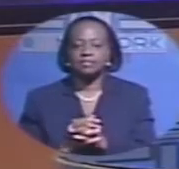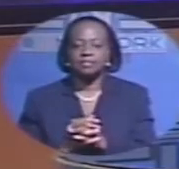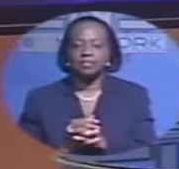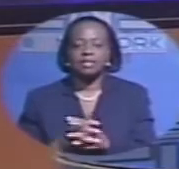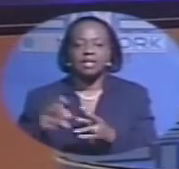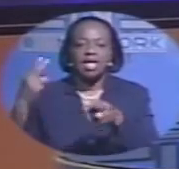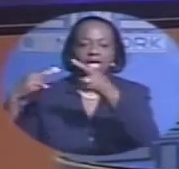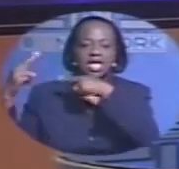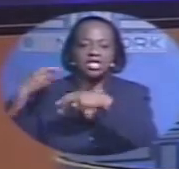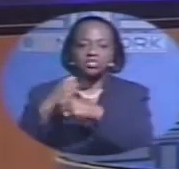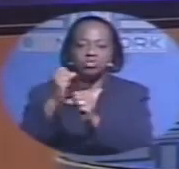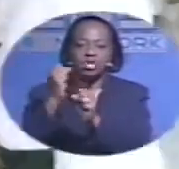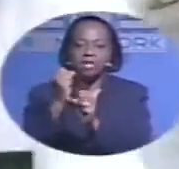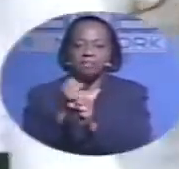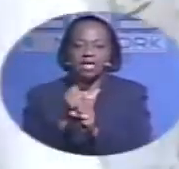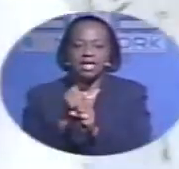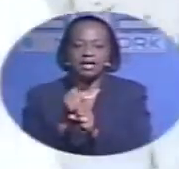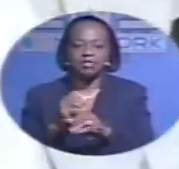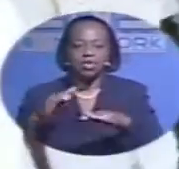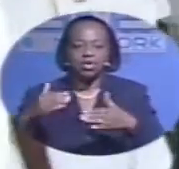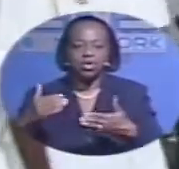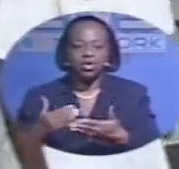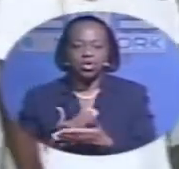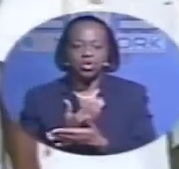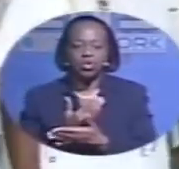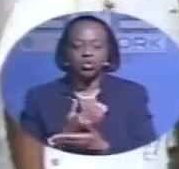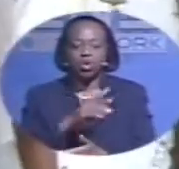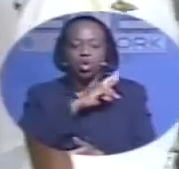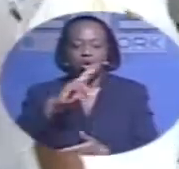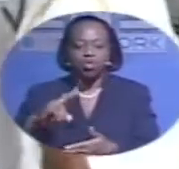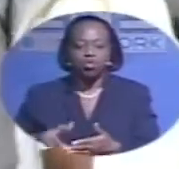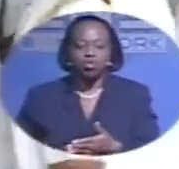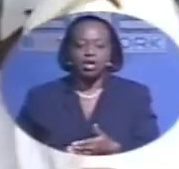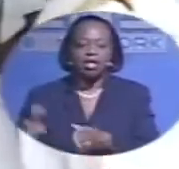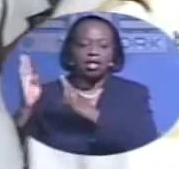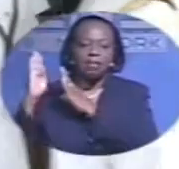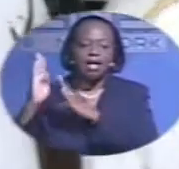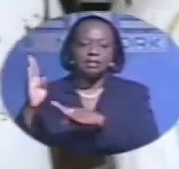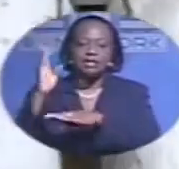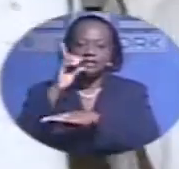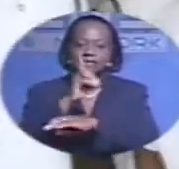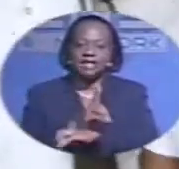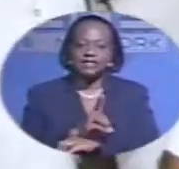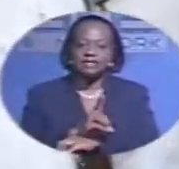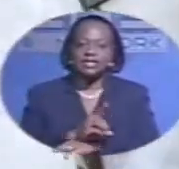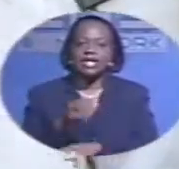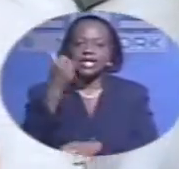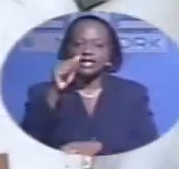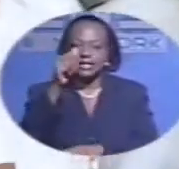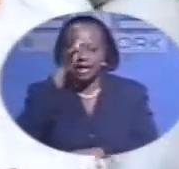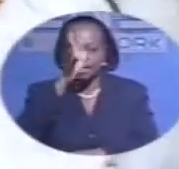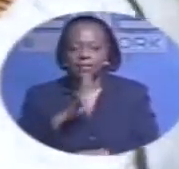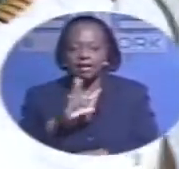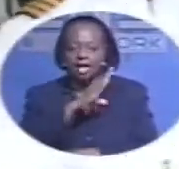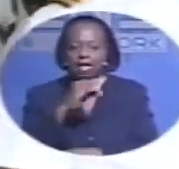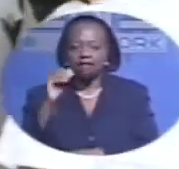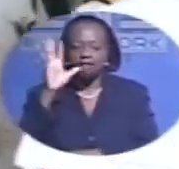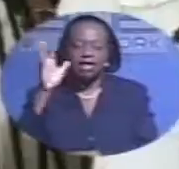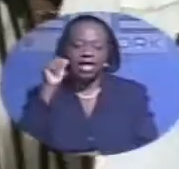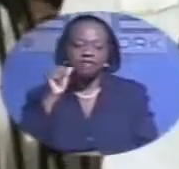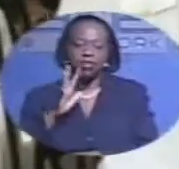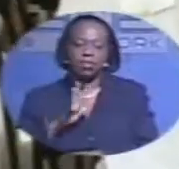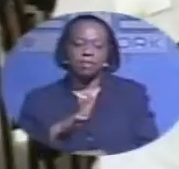The history-making recruits of the new Royal Bahamas Defense Force Reserve entry comprise 10 males and 5 females, while